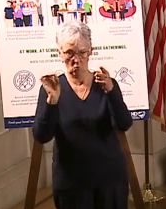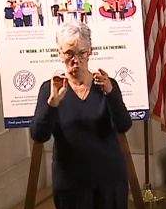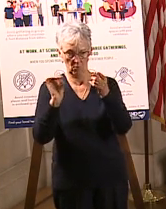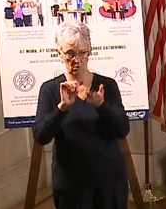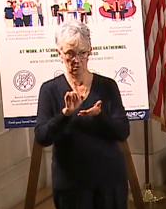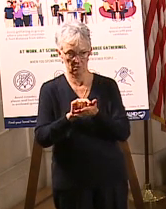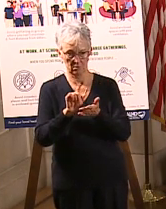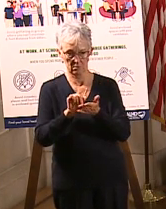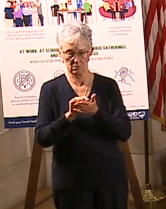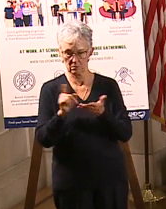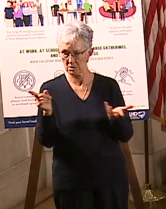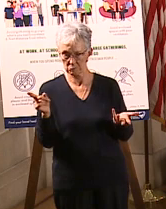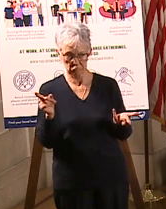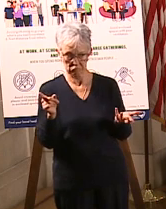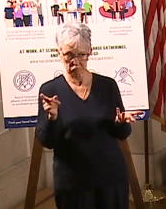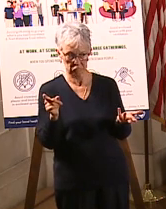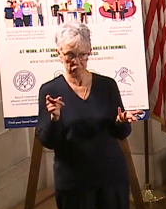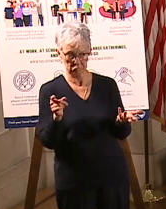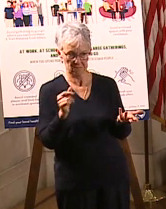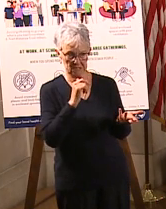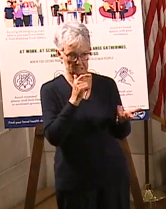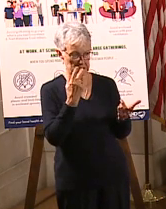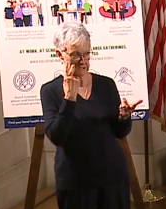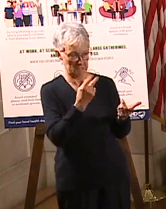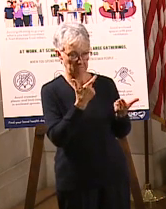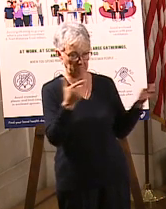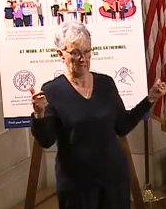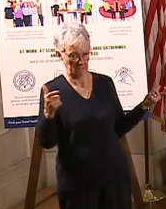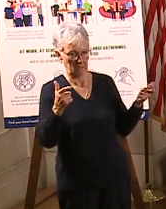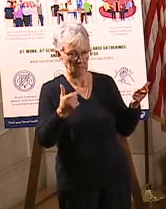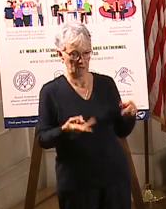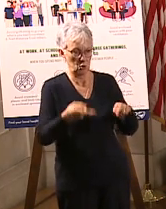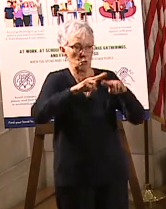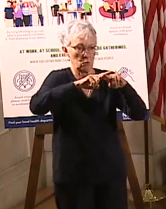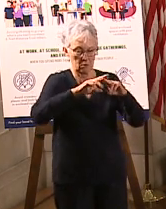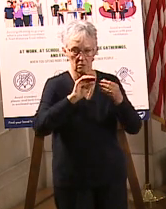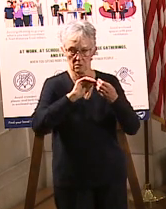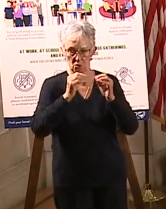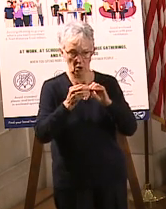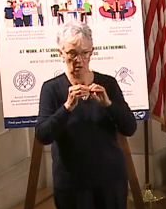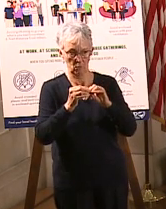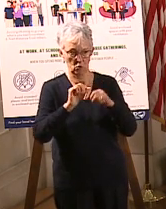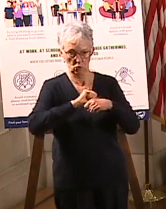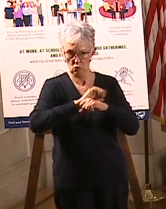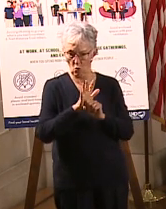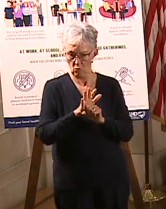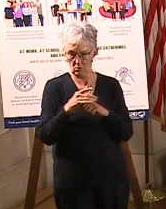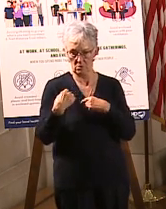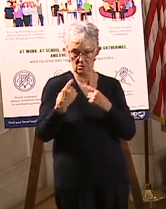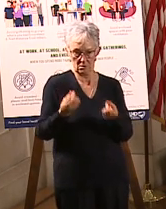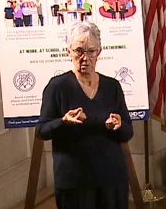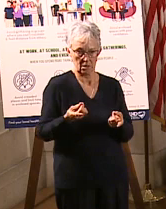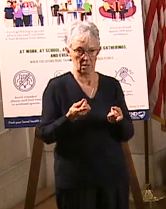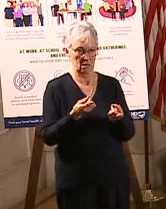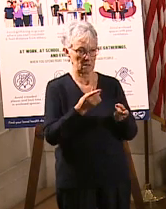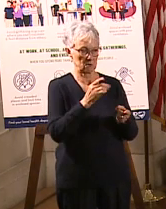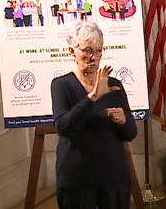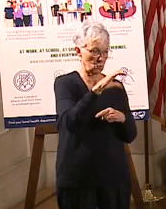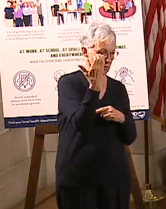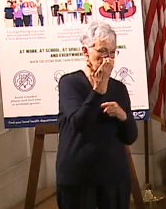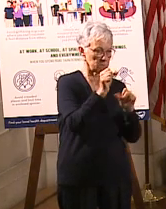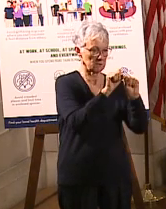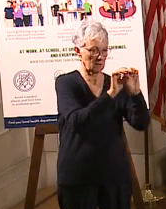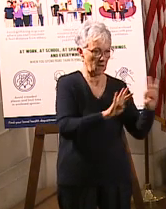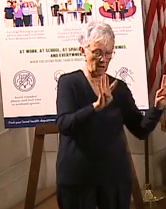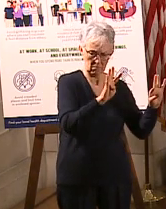starting with, we haven't seen the big surge of cases since the holidays as other states have. Why is that? And